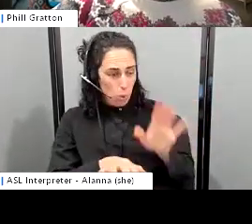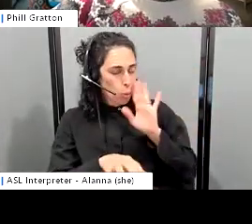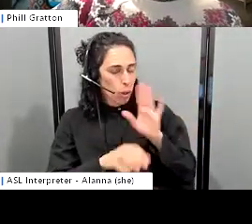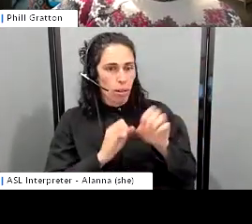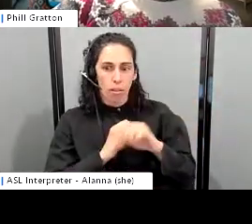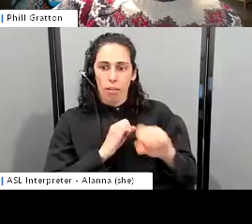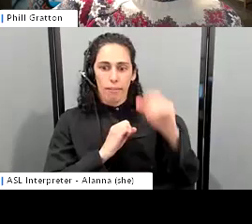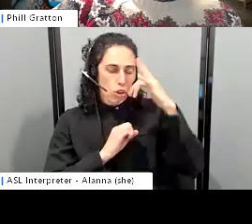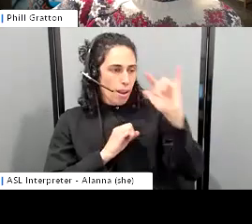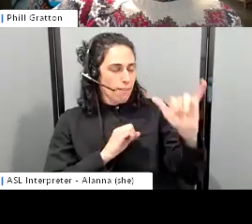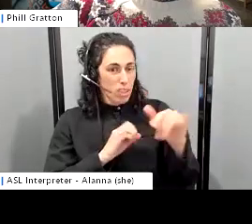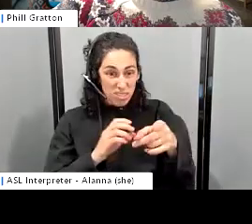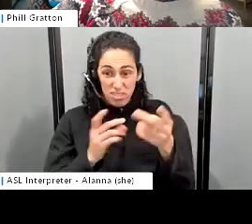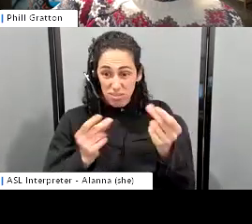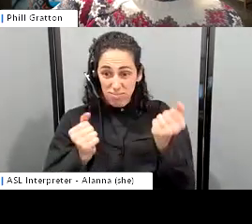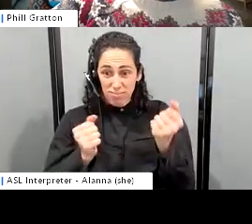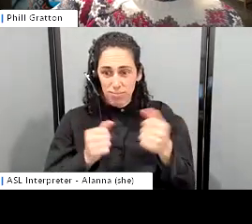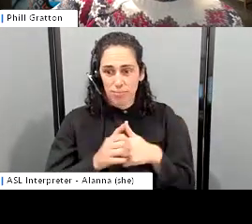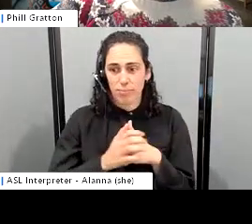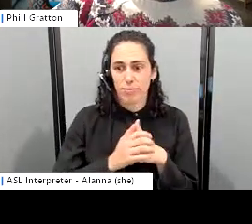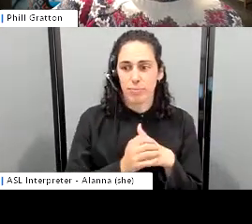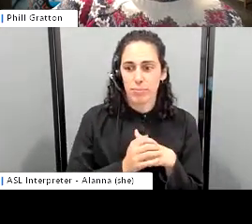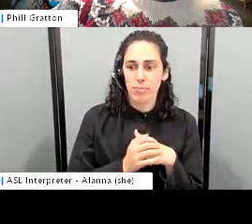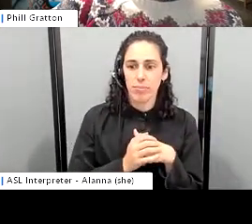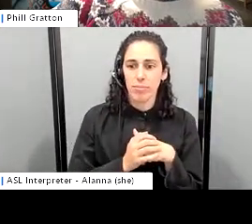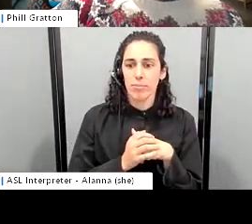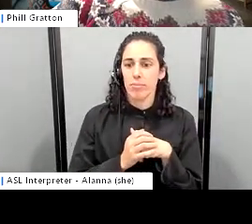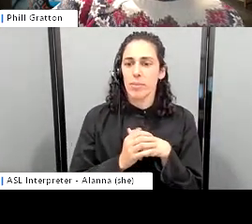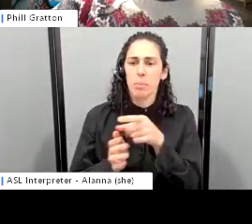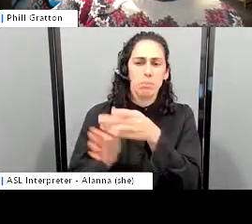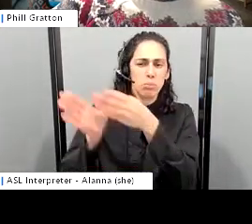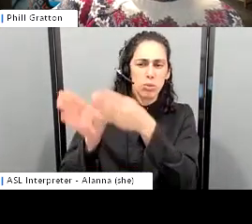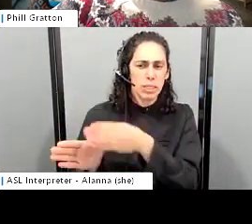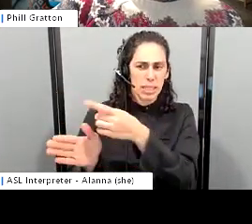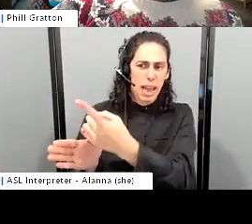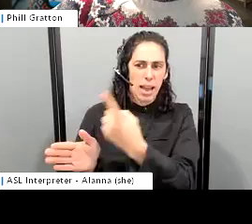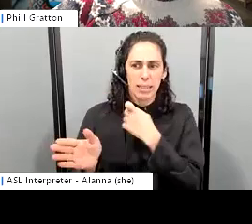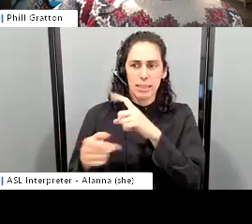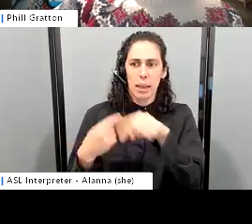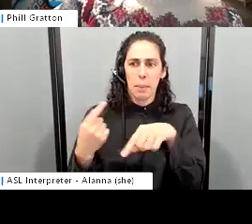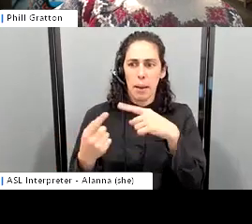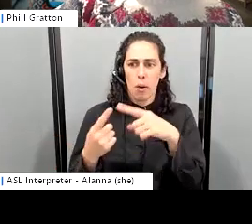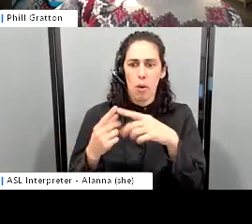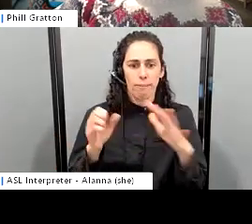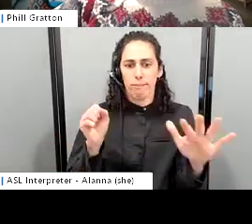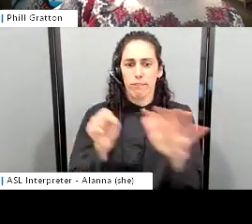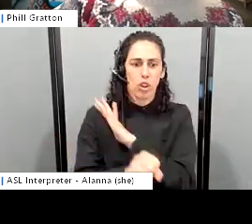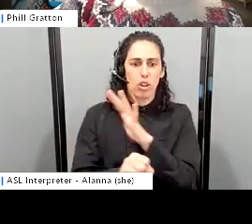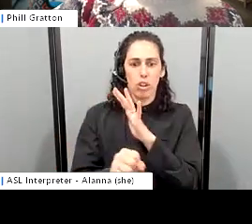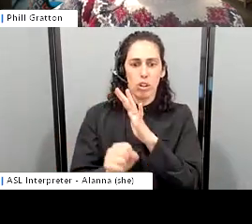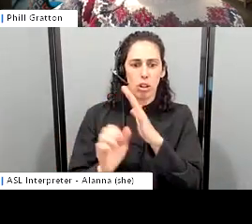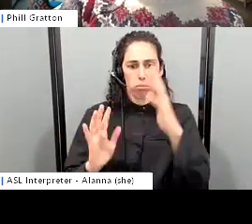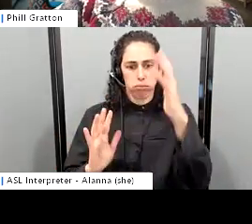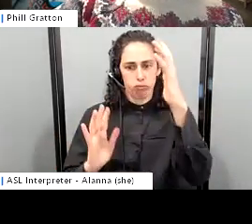that would be a paid version, right? Like, I don't think you could paste a whole document into the free version. I think you could paste a few lines, maybe. What do you think,